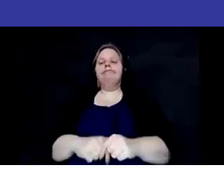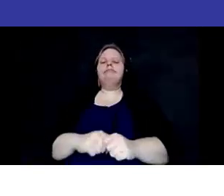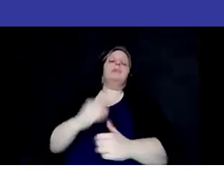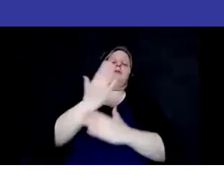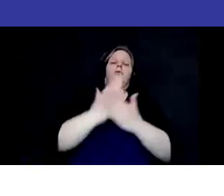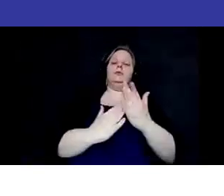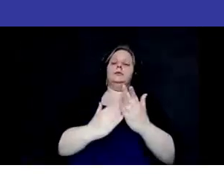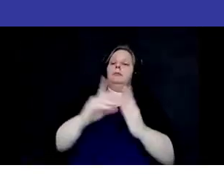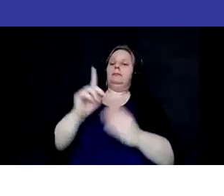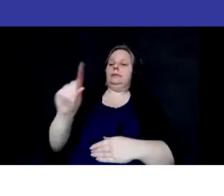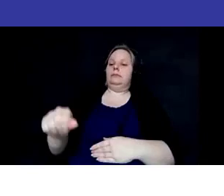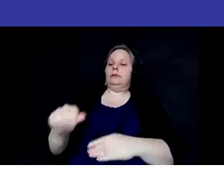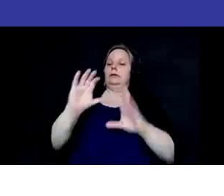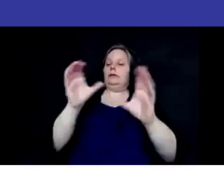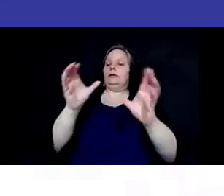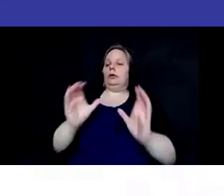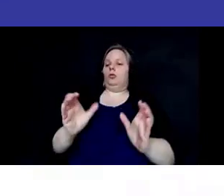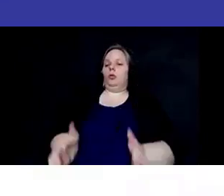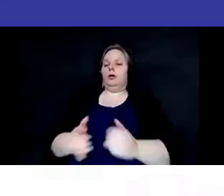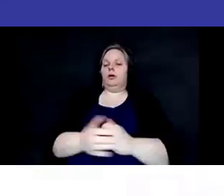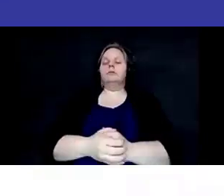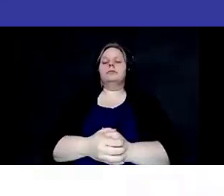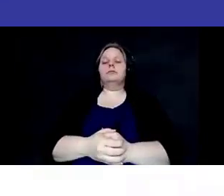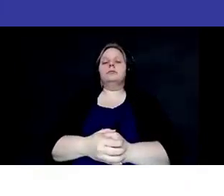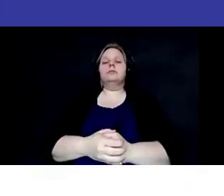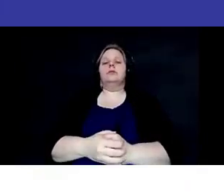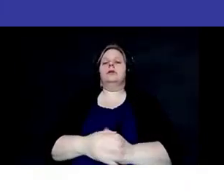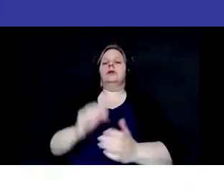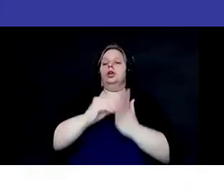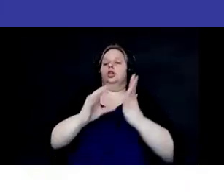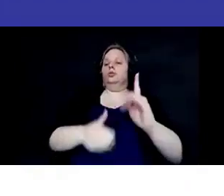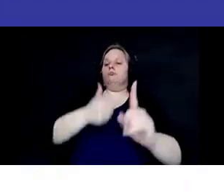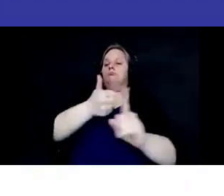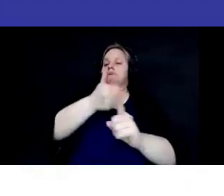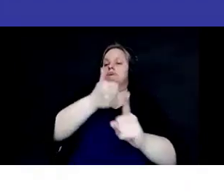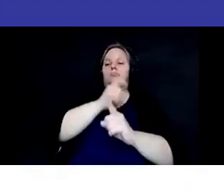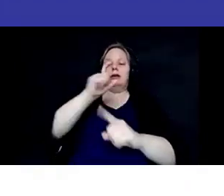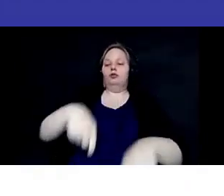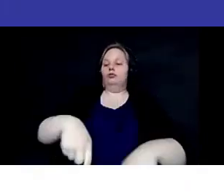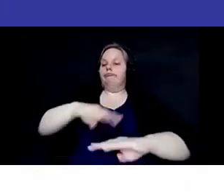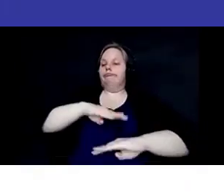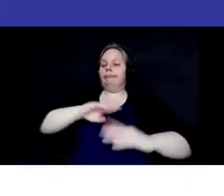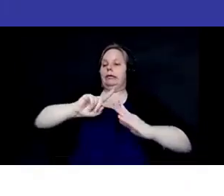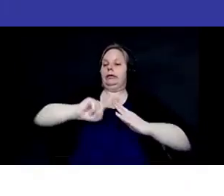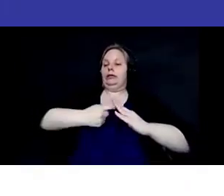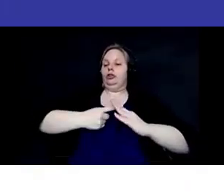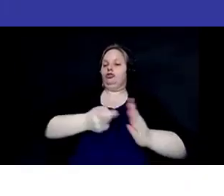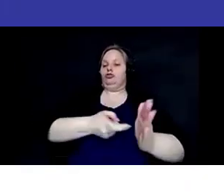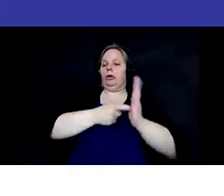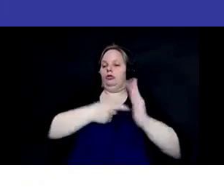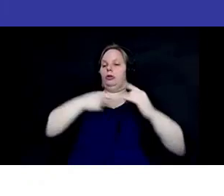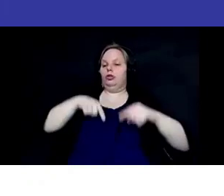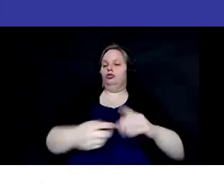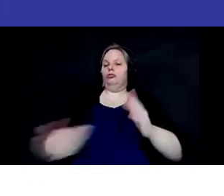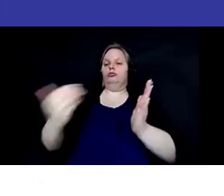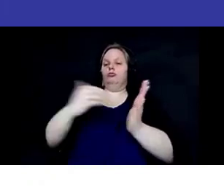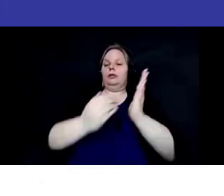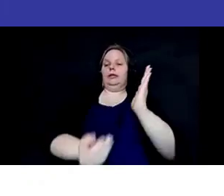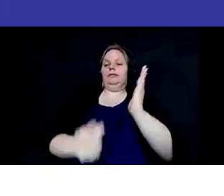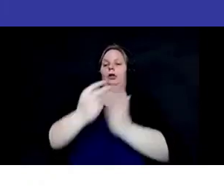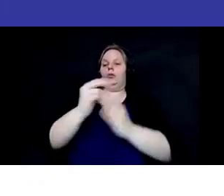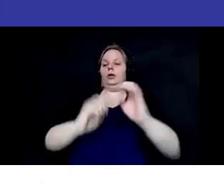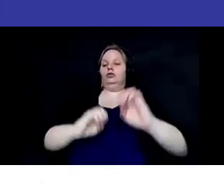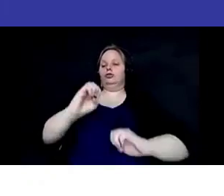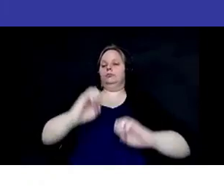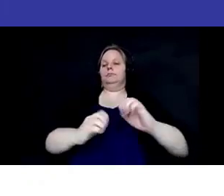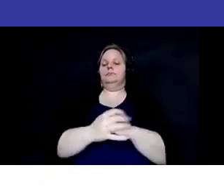the disability categories, a student does not have to meet initial criteria during a reevaluation, but